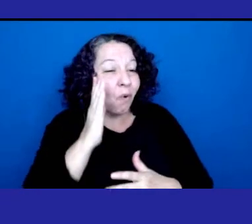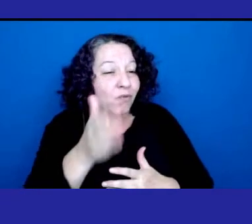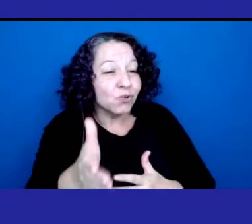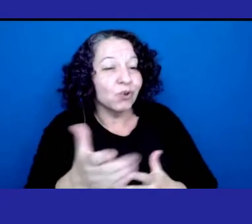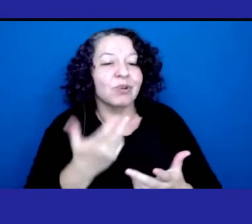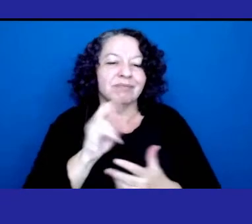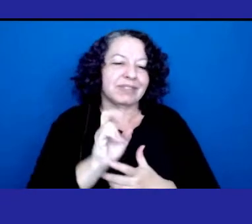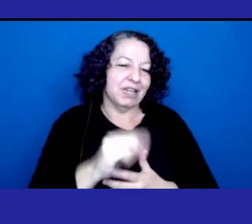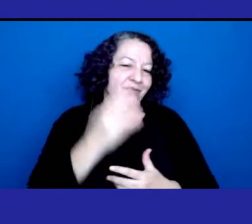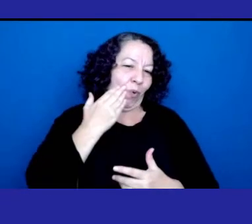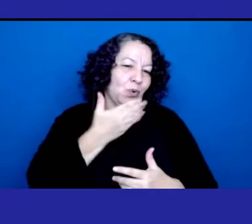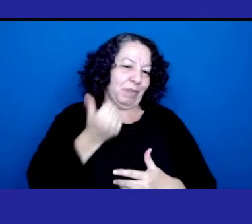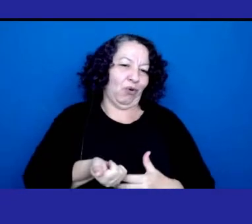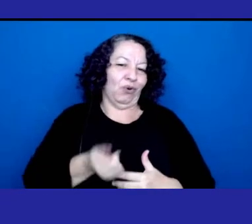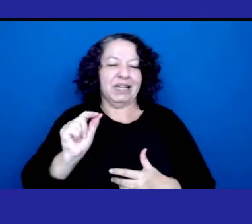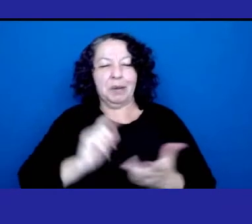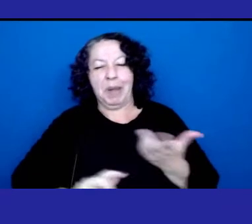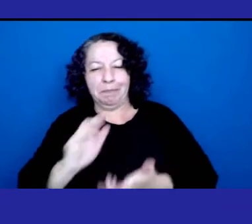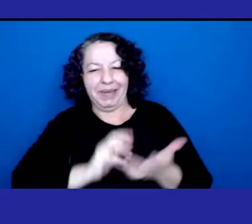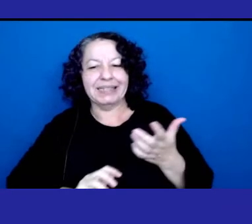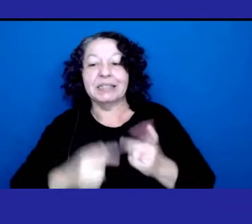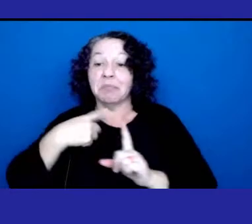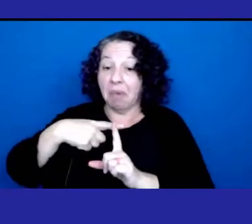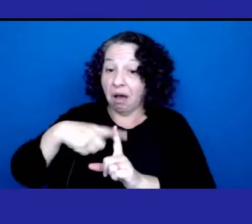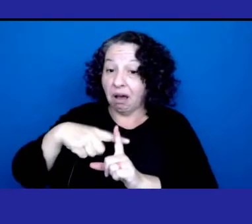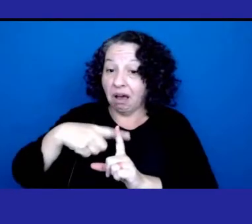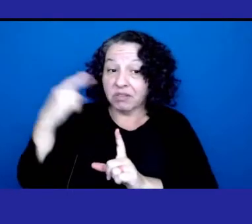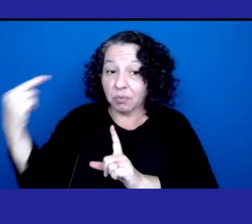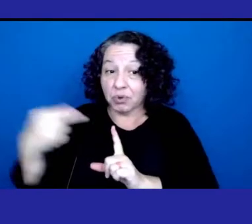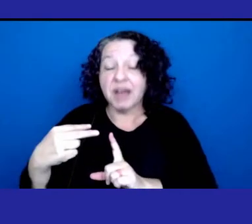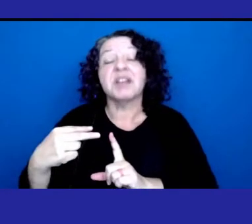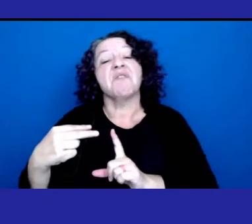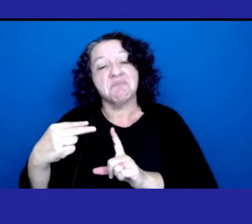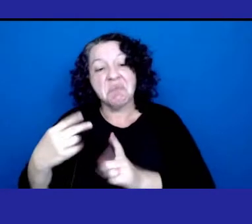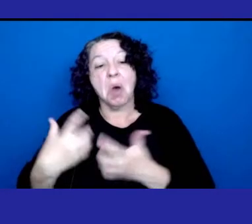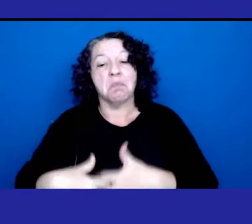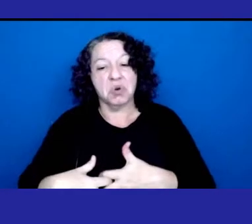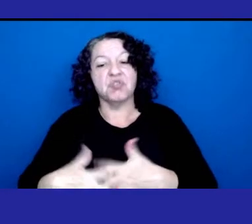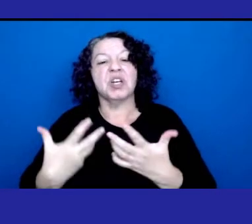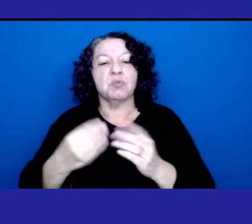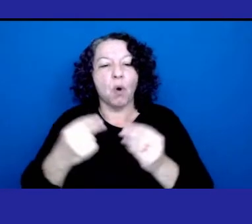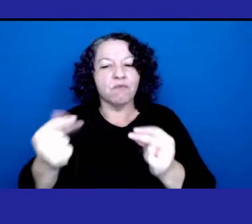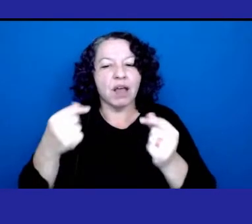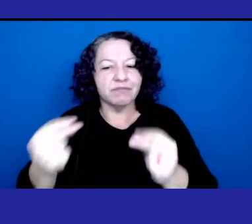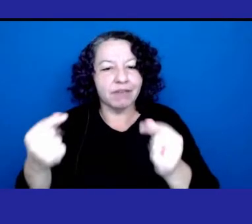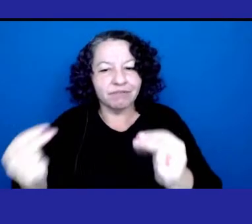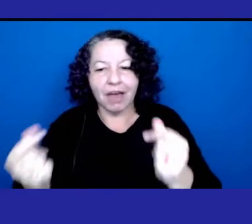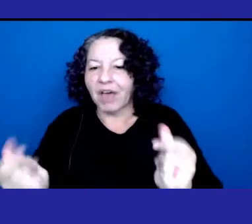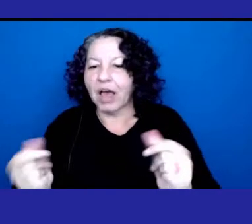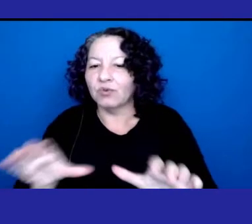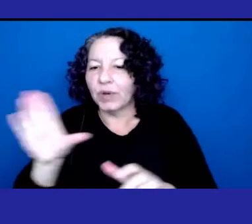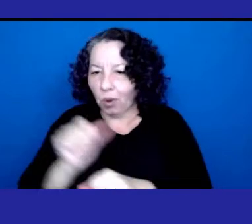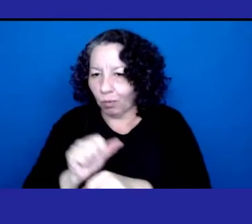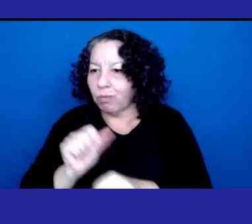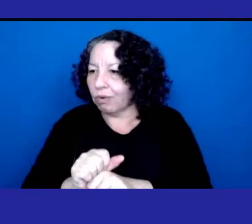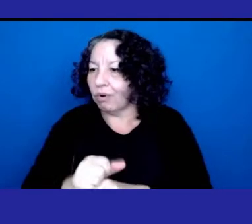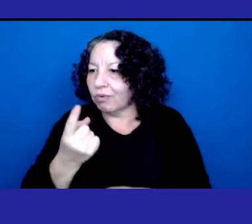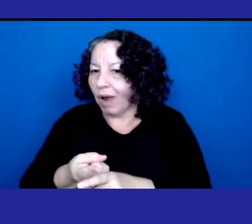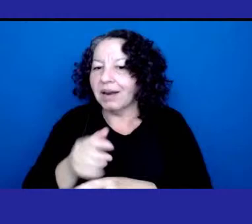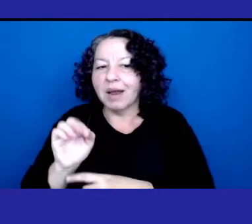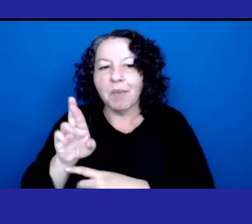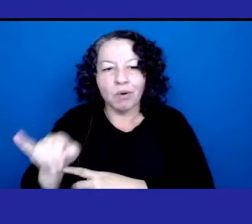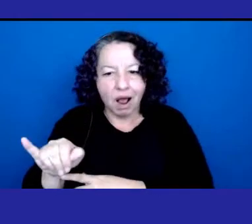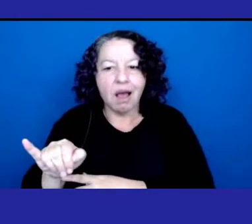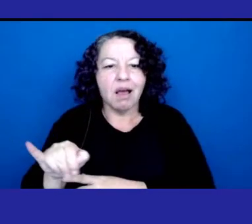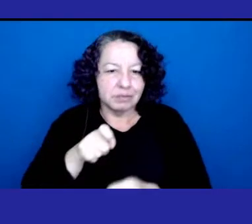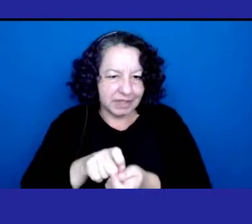bit mixed. On the positive side, the machines are getting faster. Right. Yeah. The MRIs in